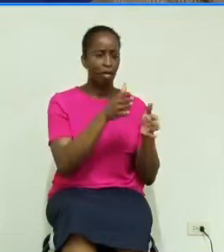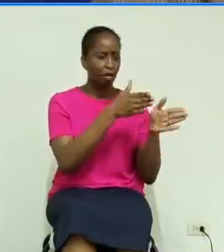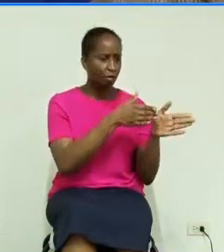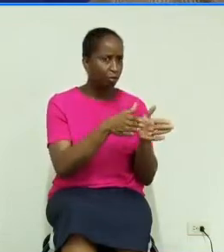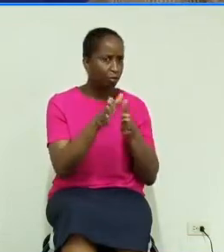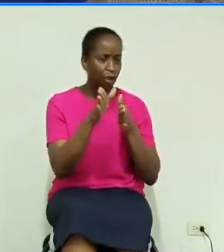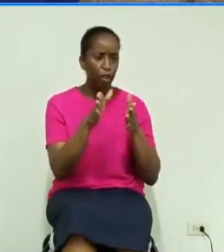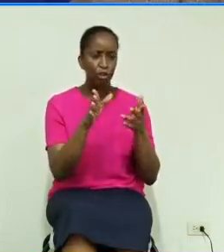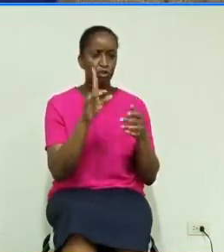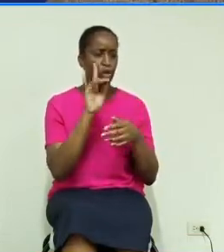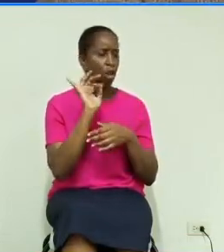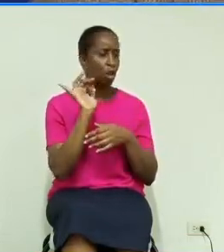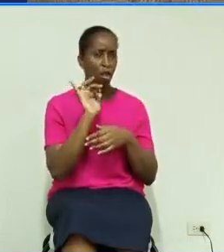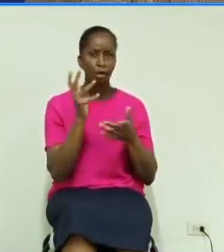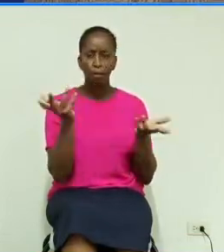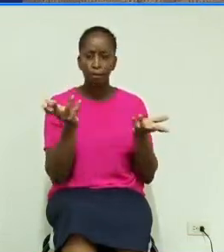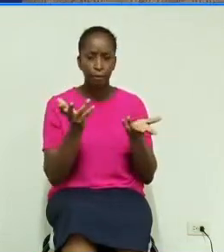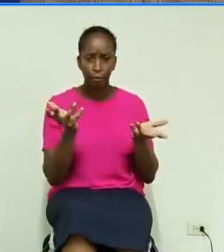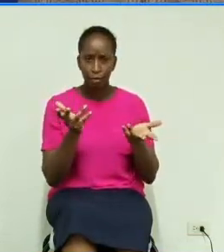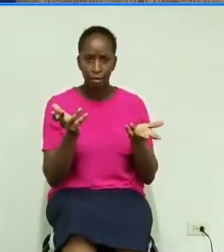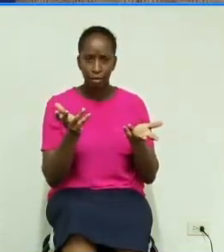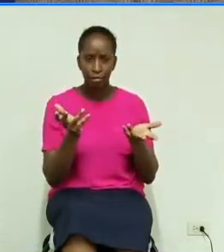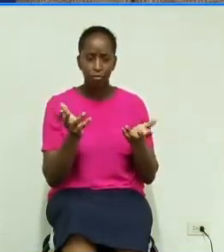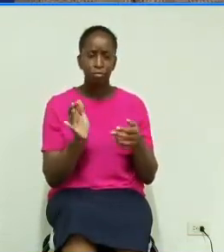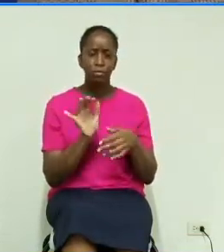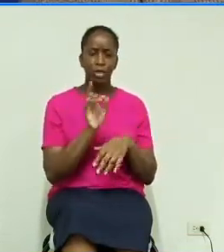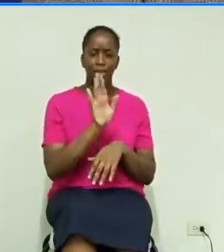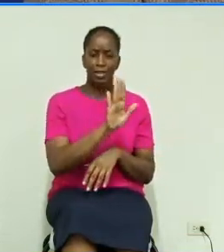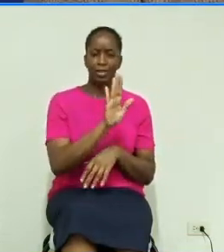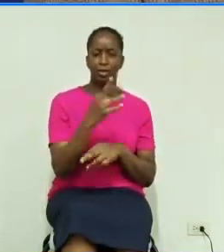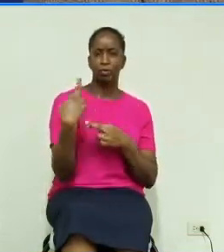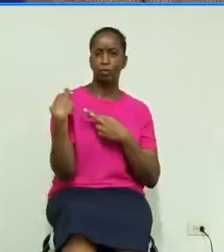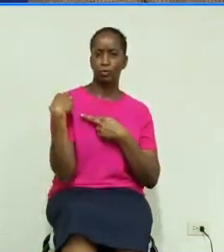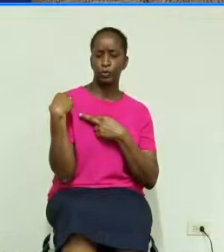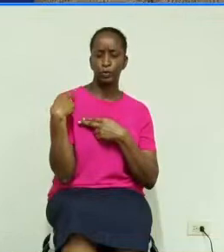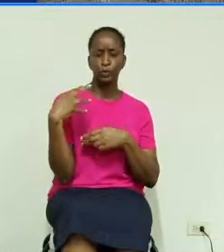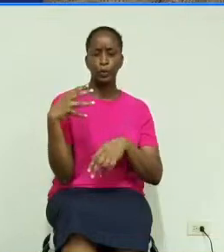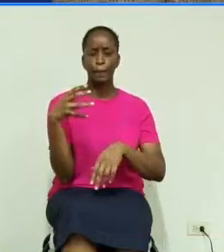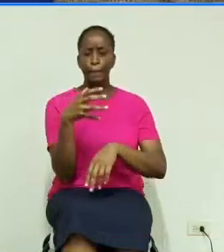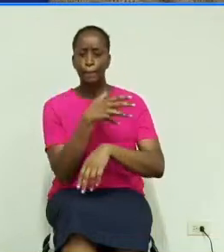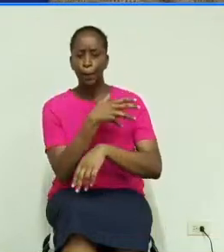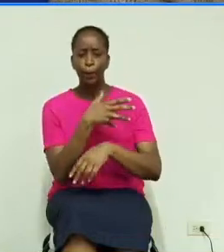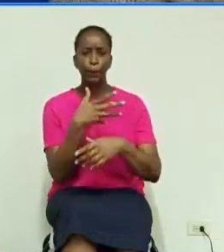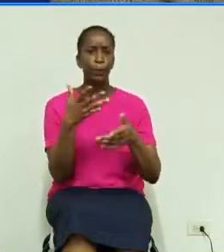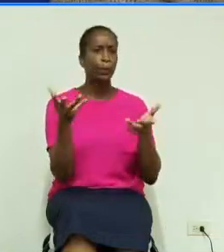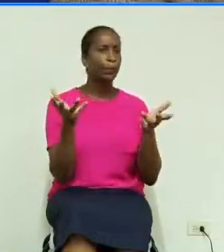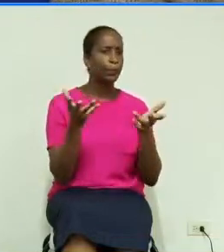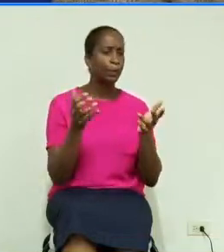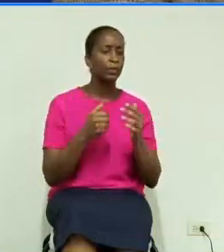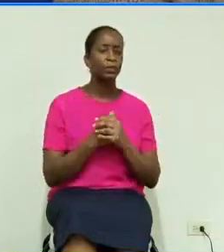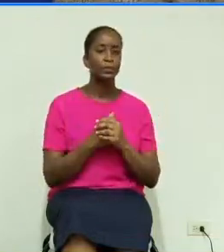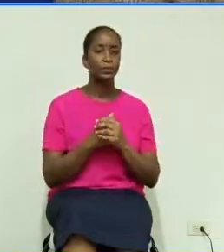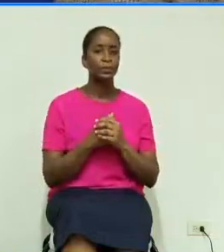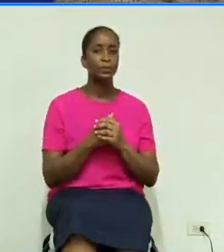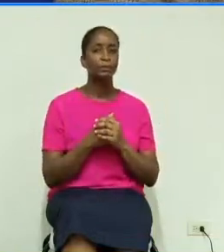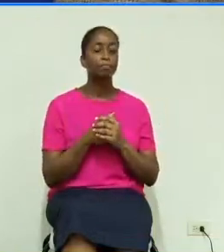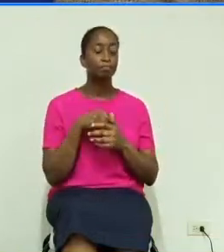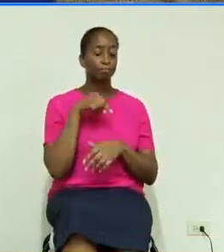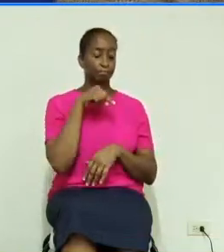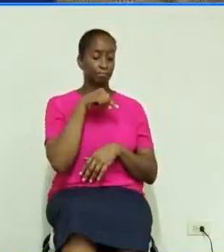I agree with, that the historical, political, social, and economic